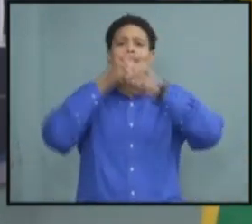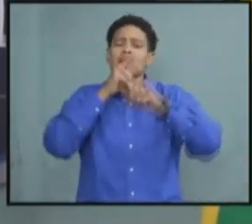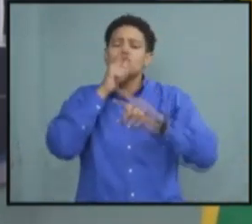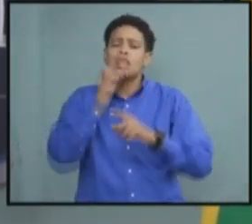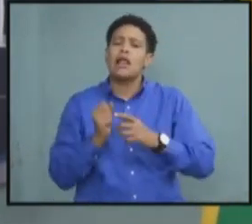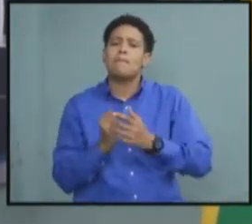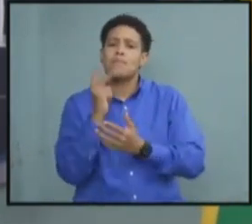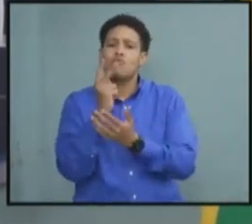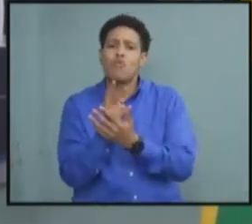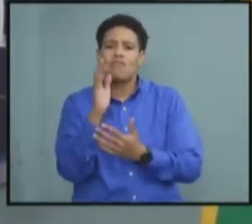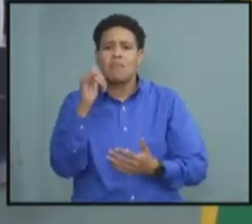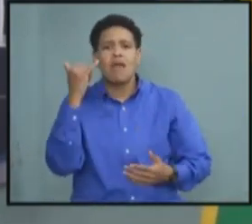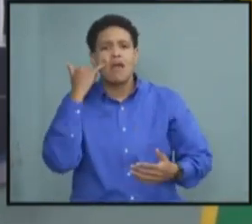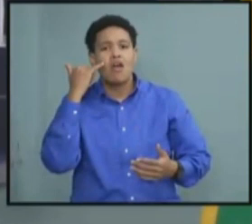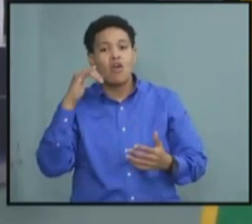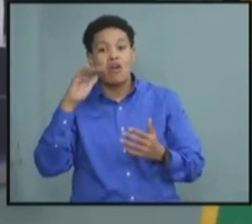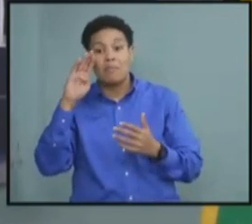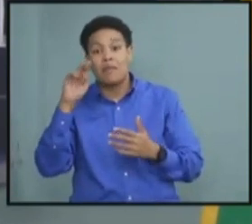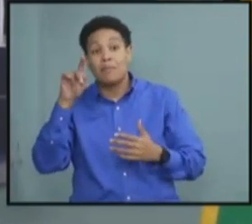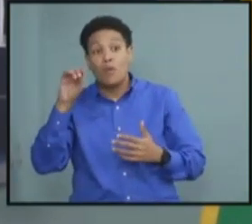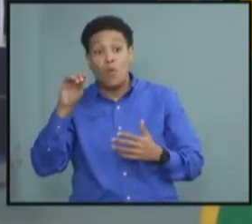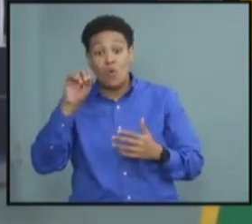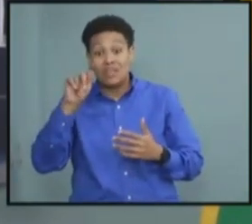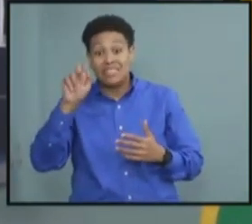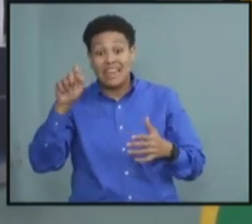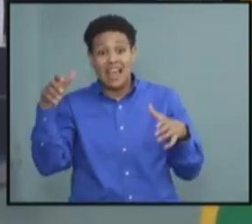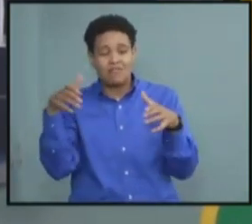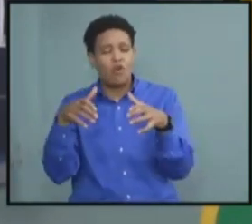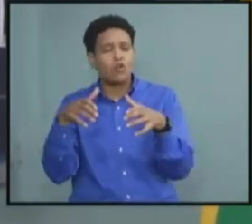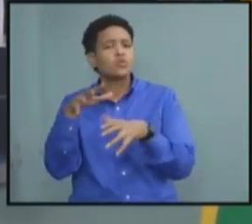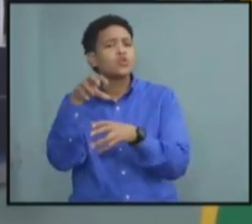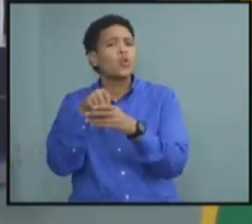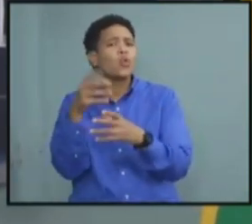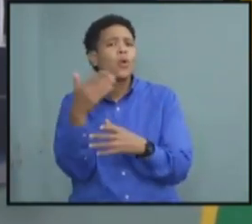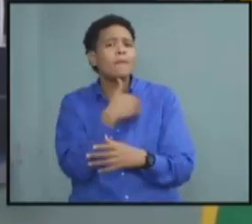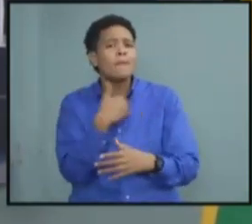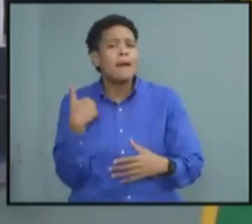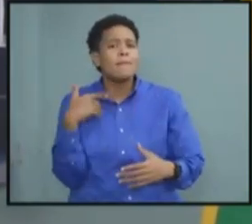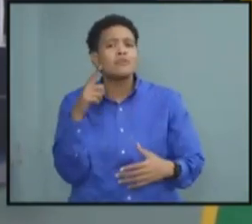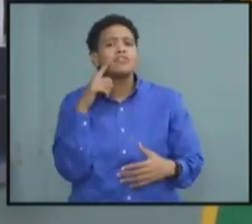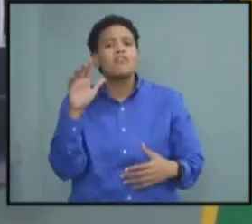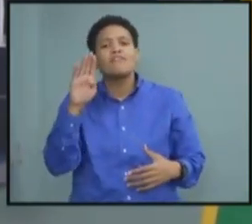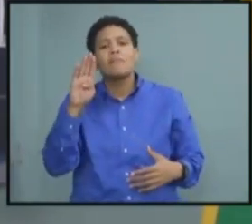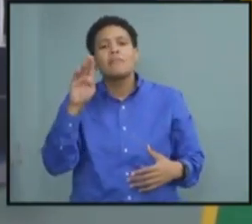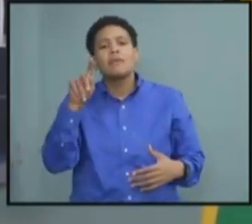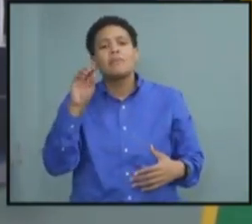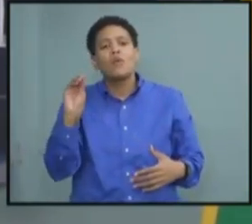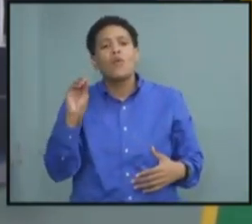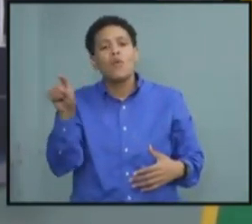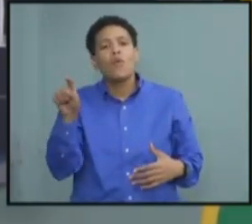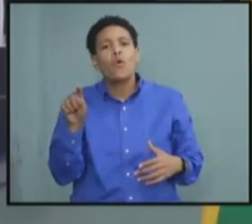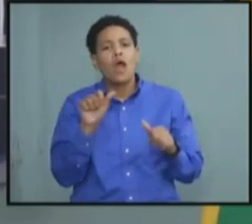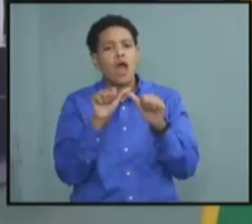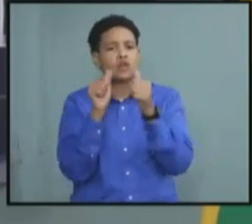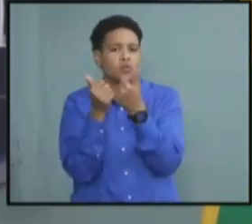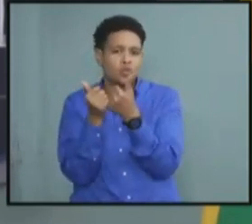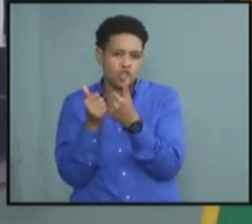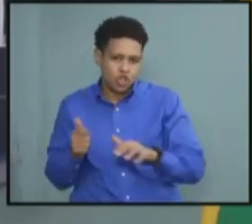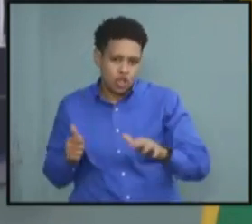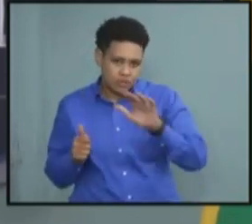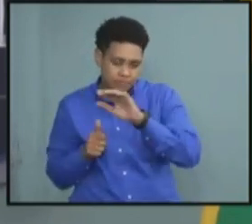approved by the BPO task force, which includes members of the BPO